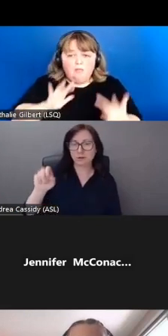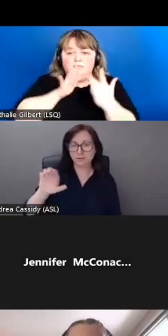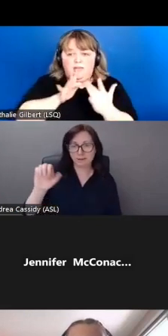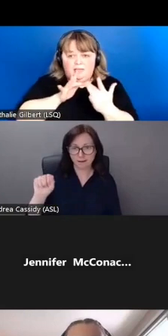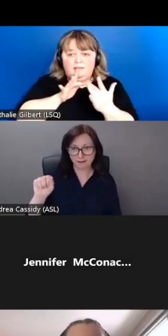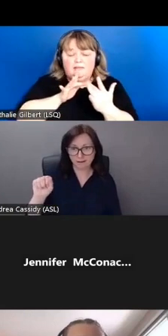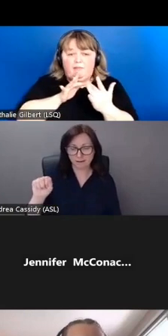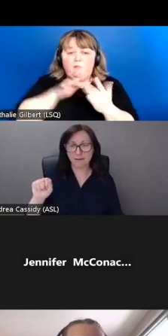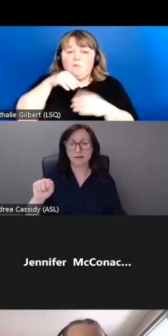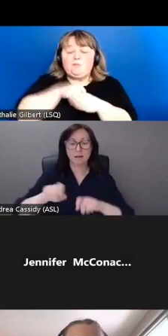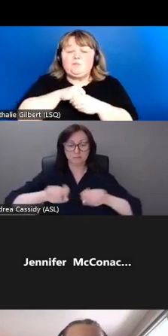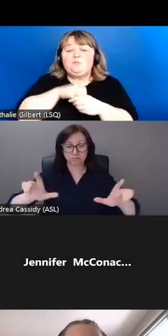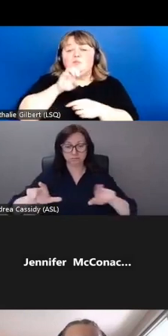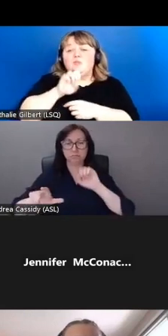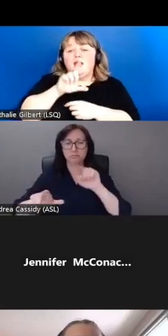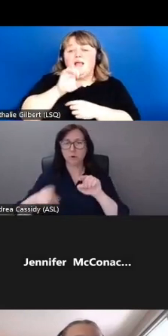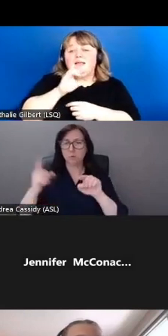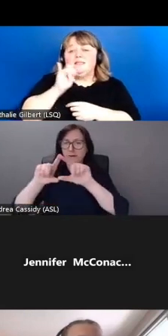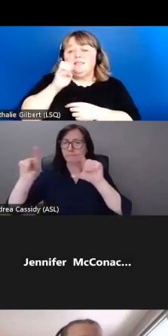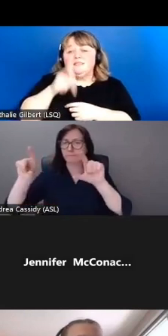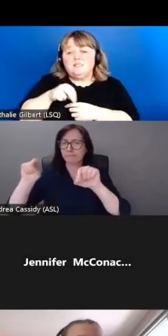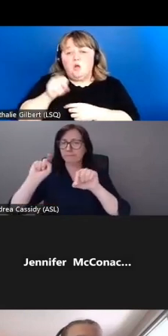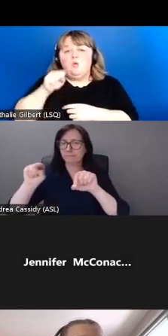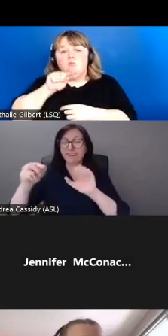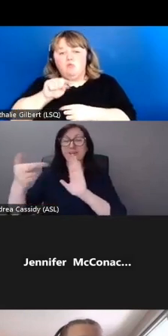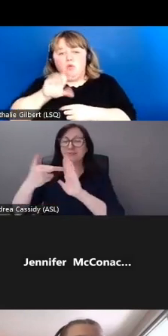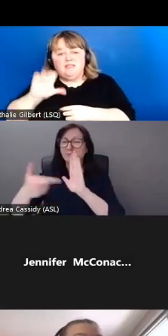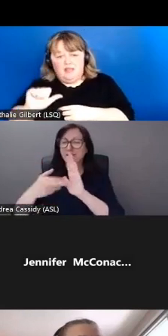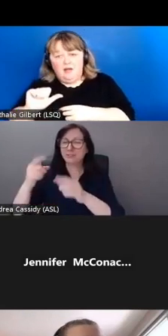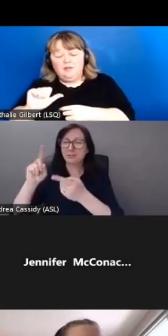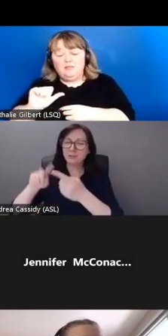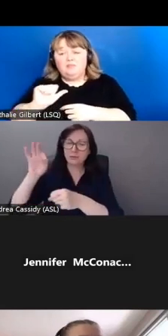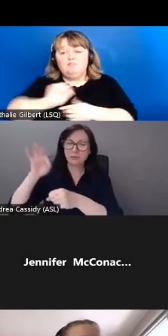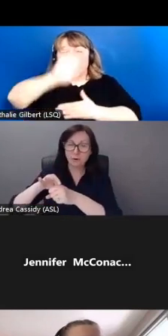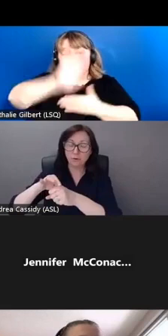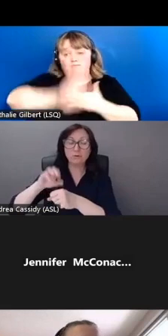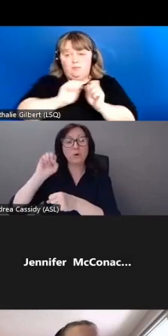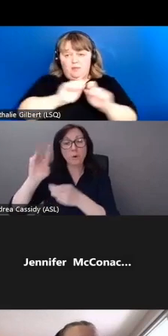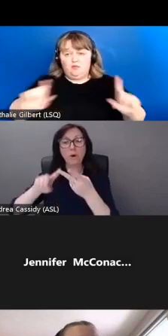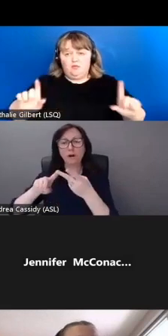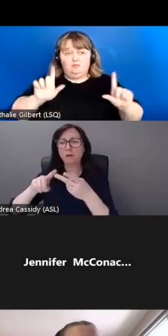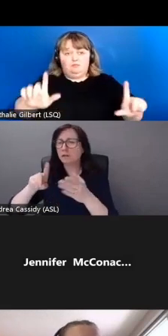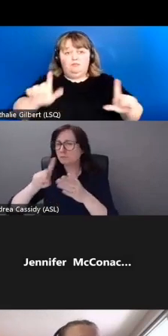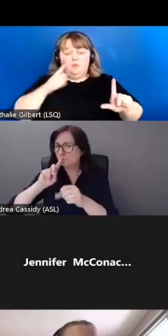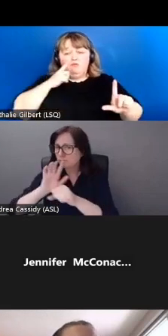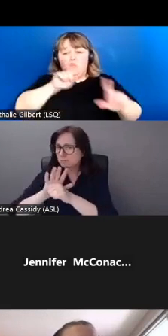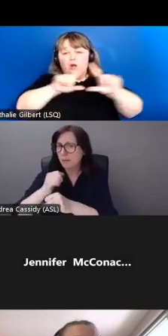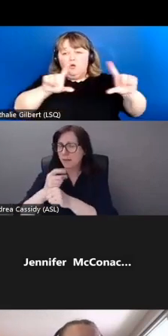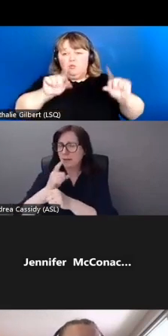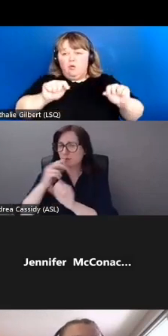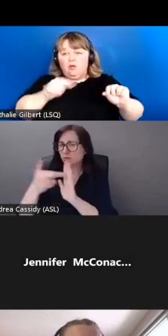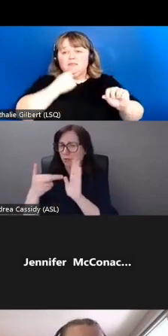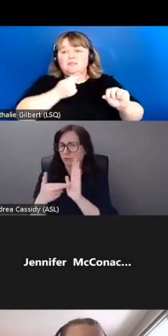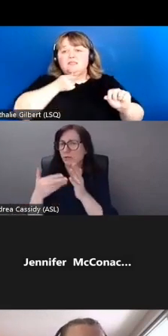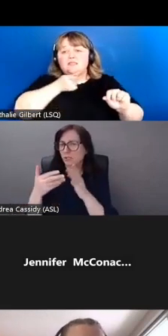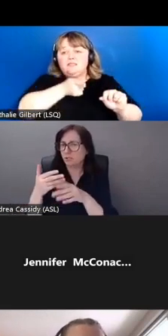main page, you'll see a box that says register to vote or check to make sure your registration is